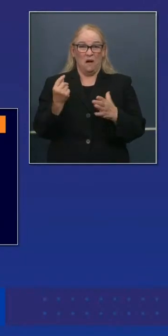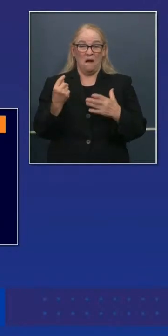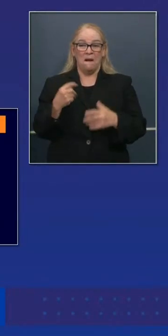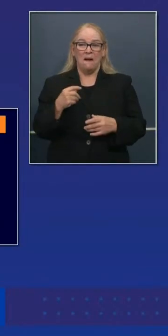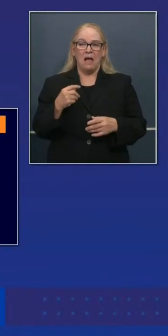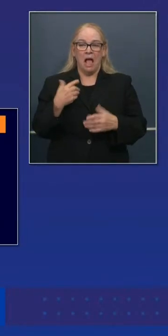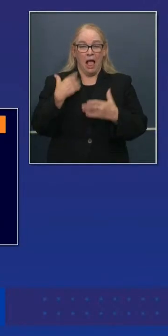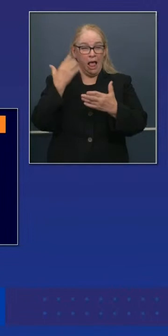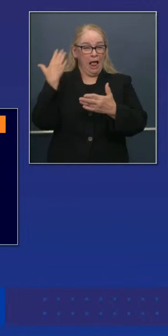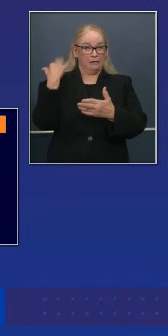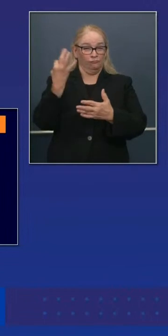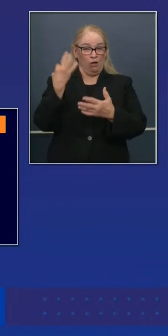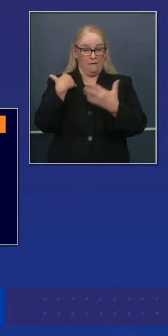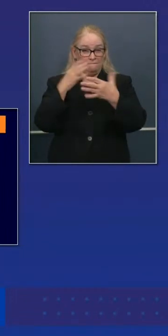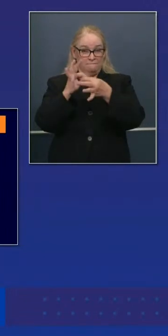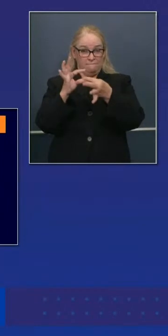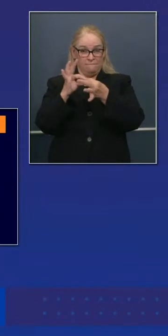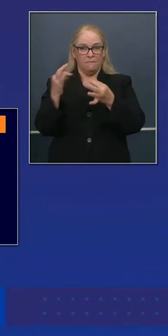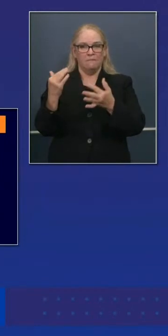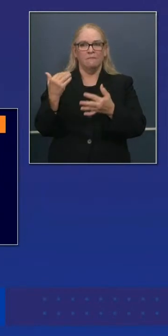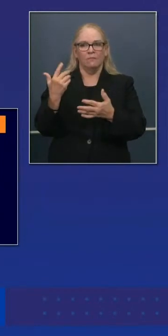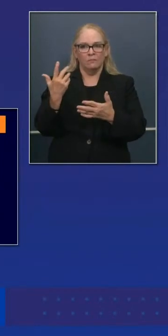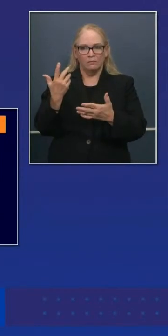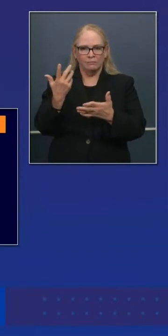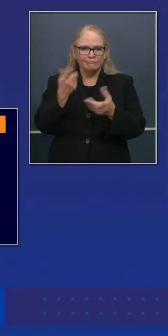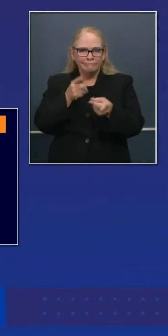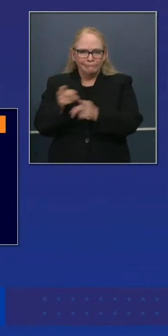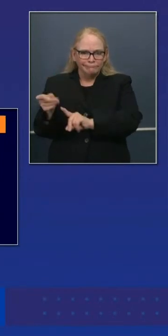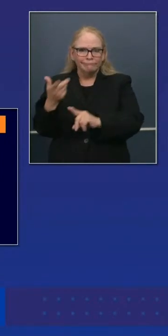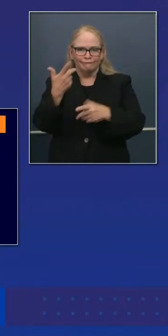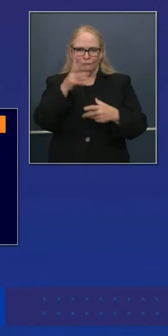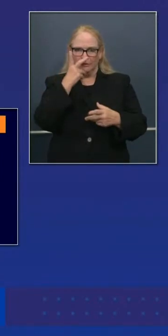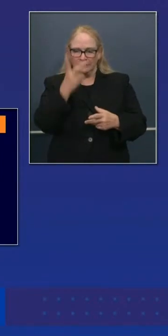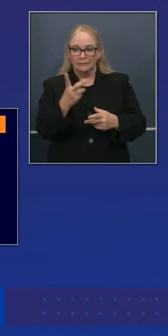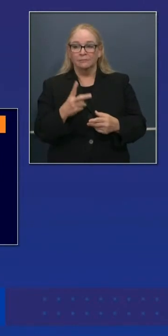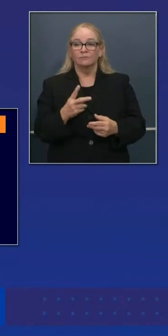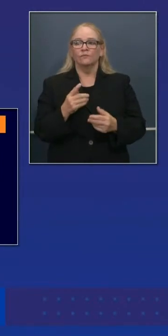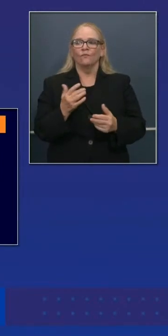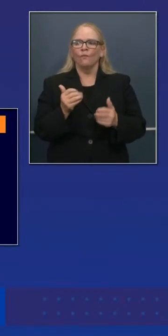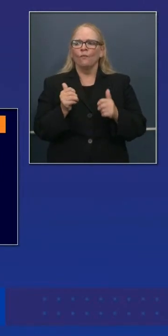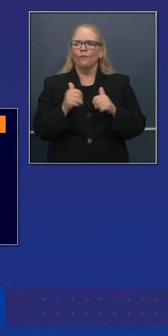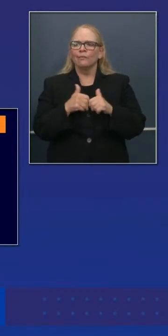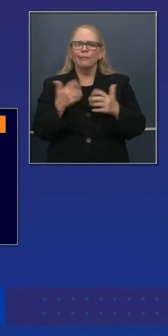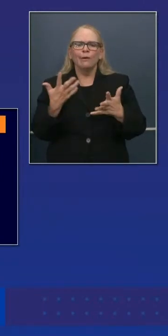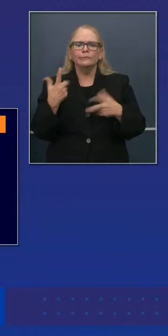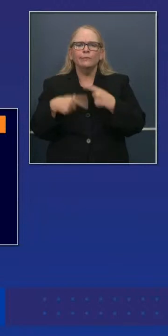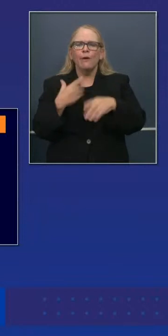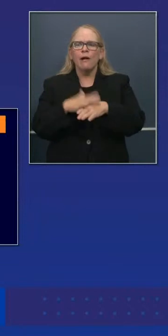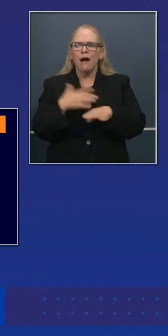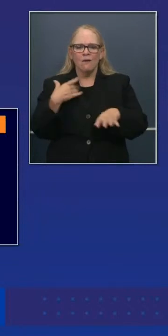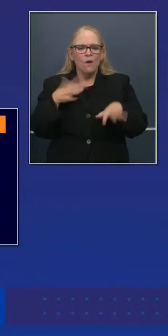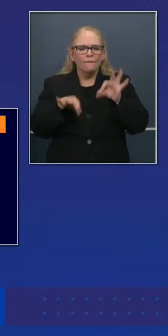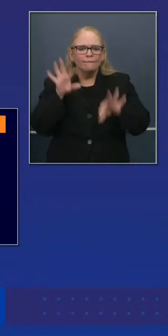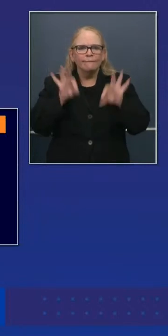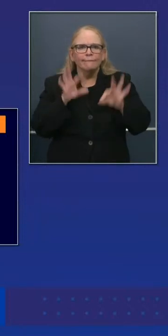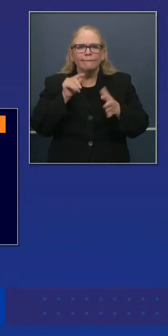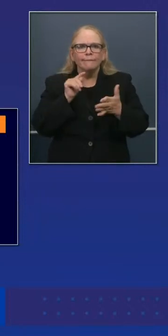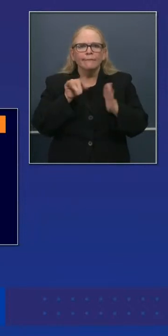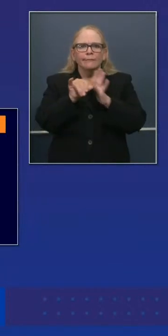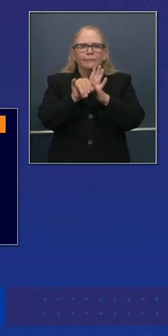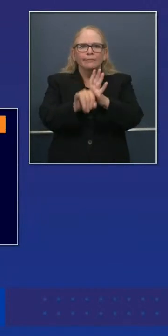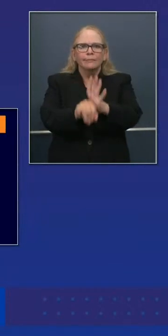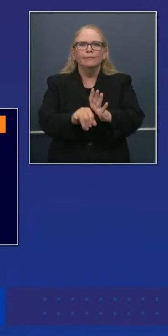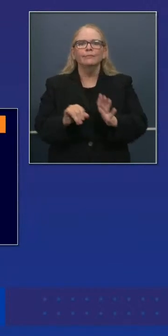Friday about the various aspects of what we'd already discovered about some of the